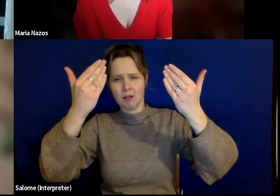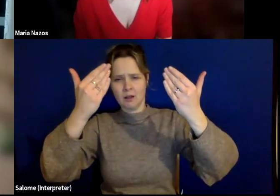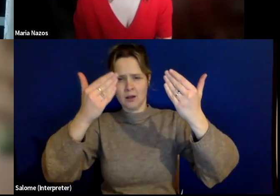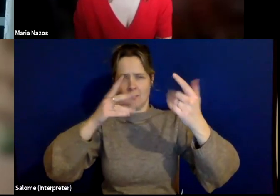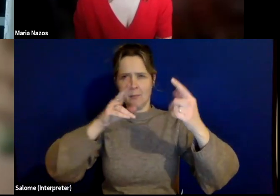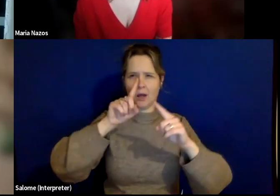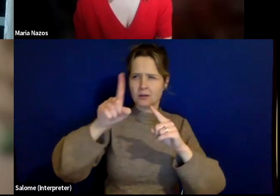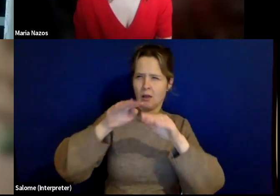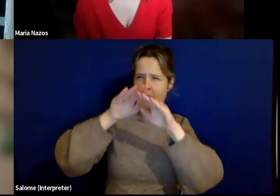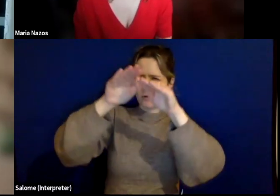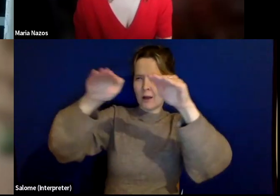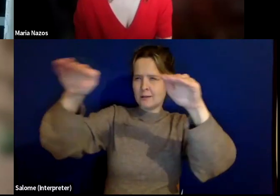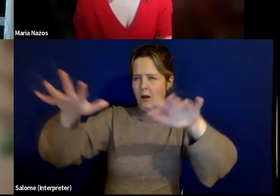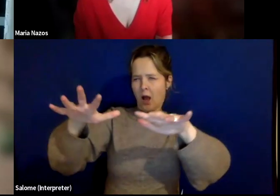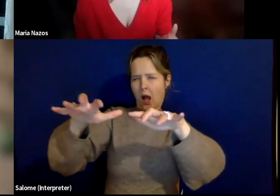icy horizons.